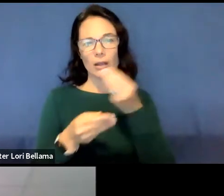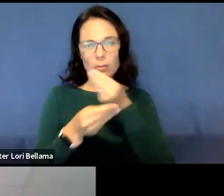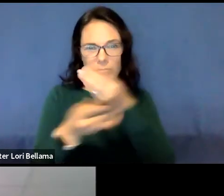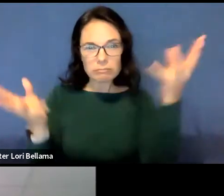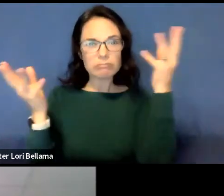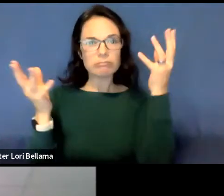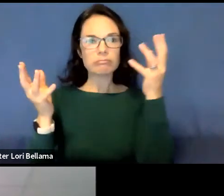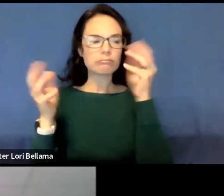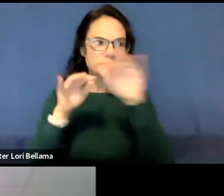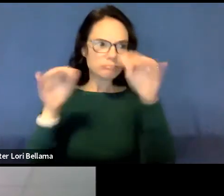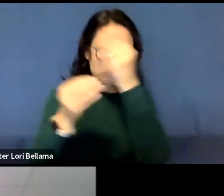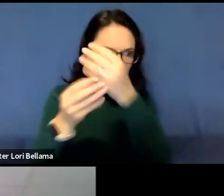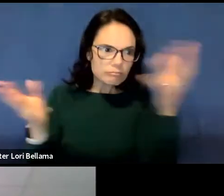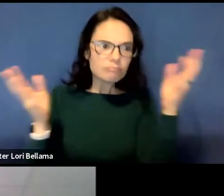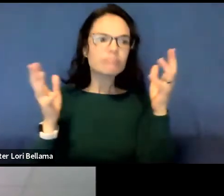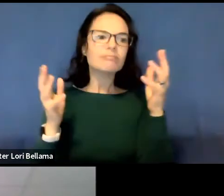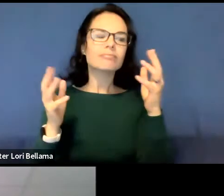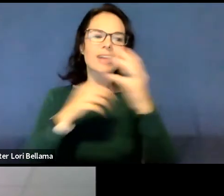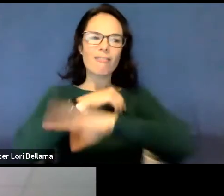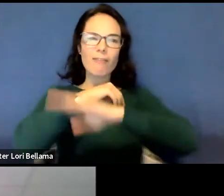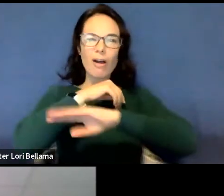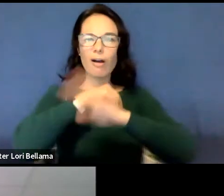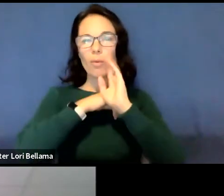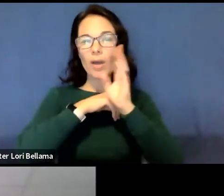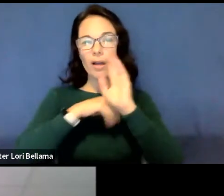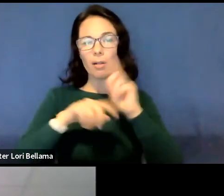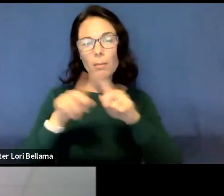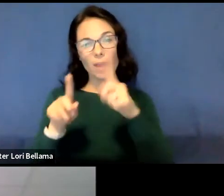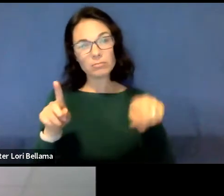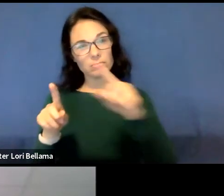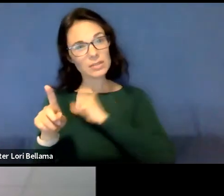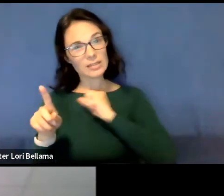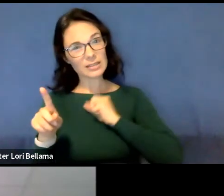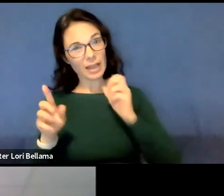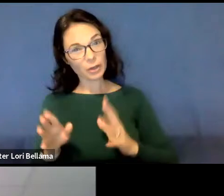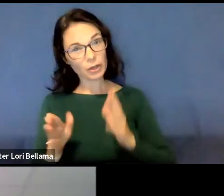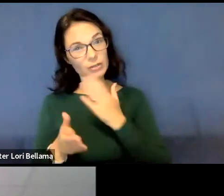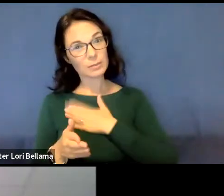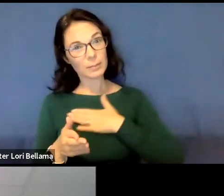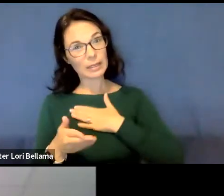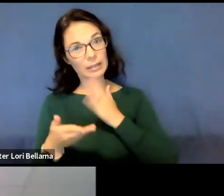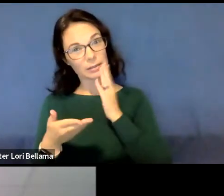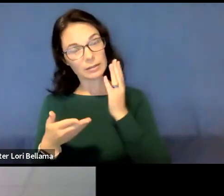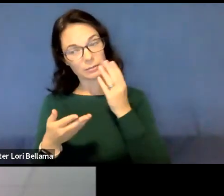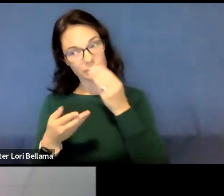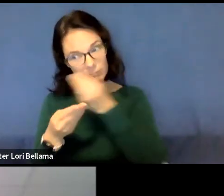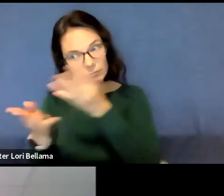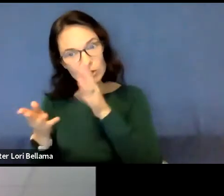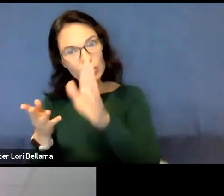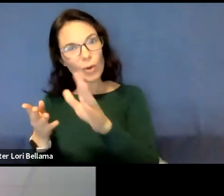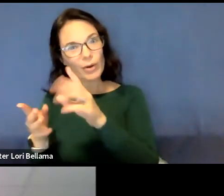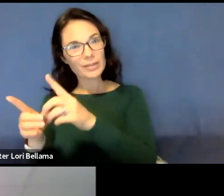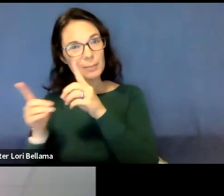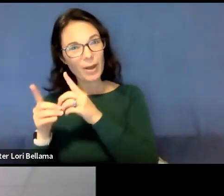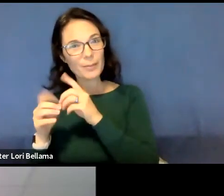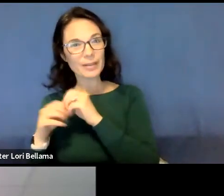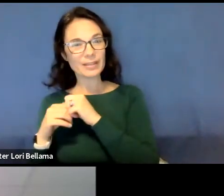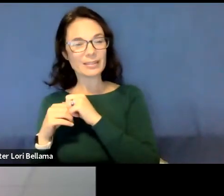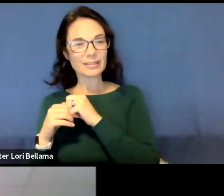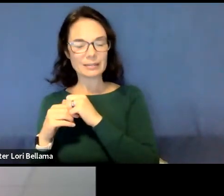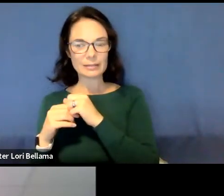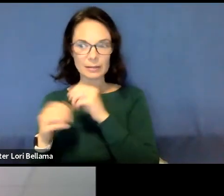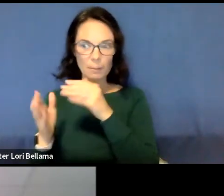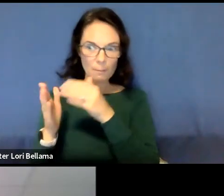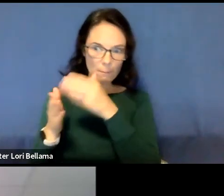semester begins. But I also would like you're all senators, please take this back to your departments and remind the part-time faculty members that this is an